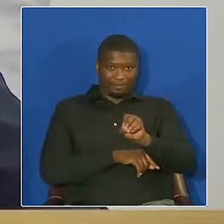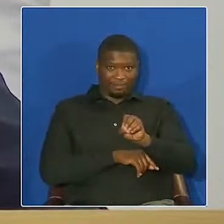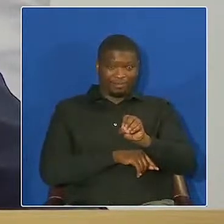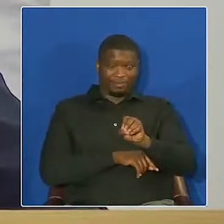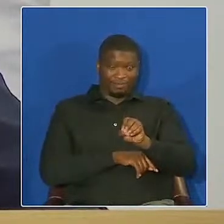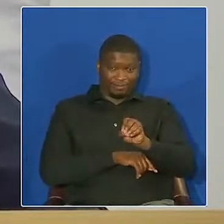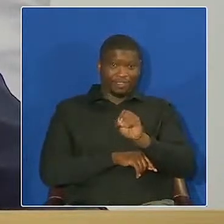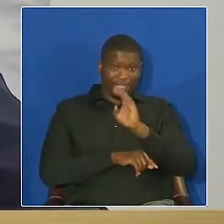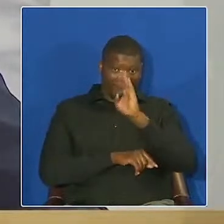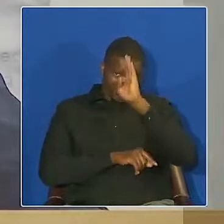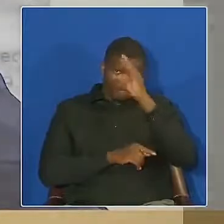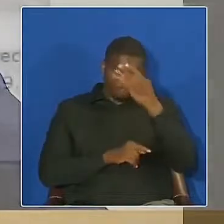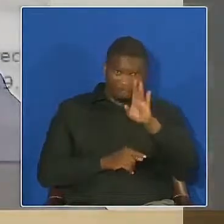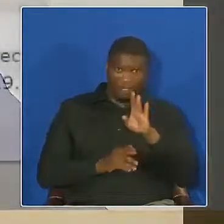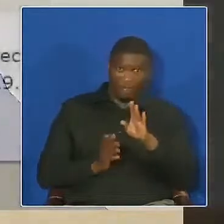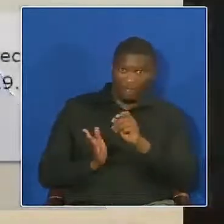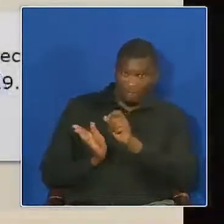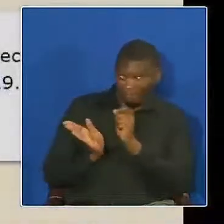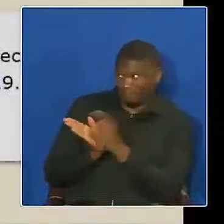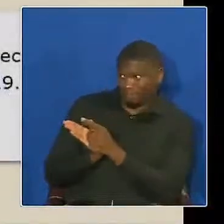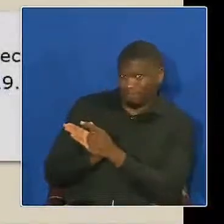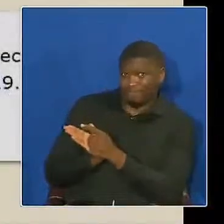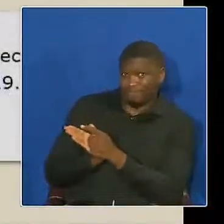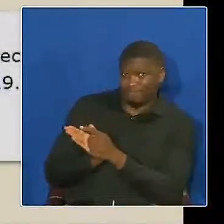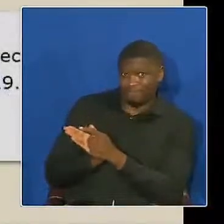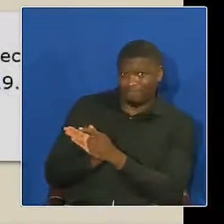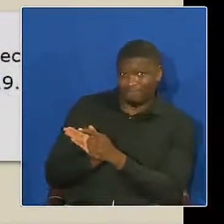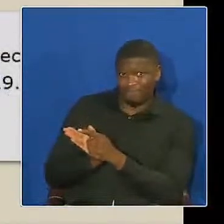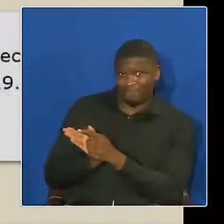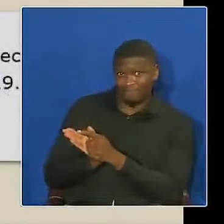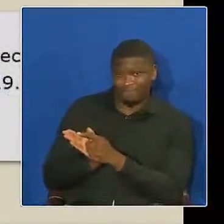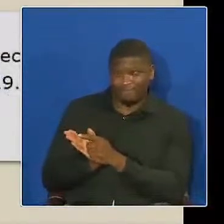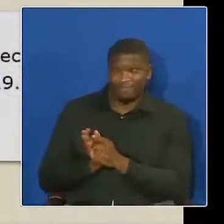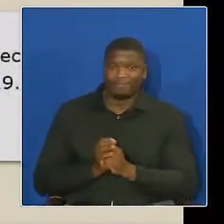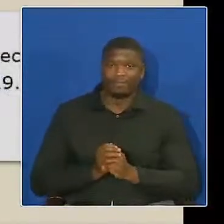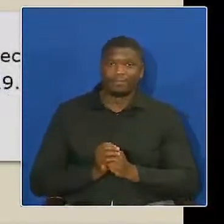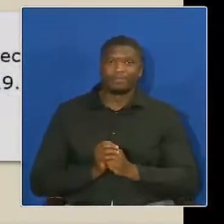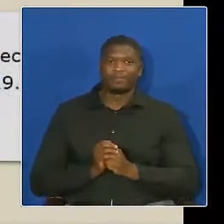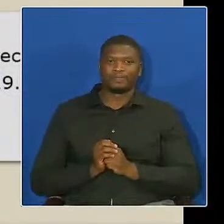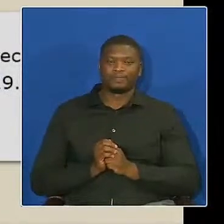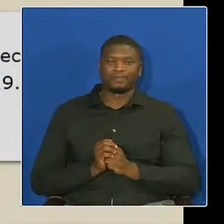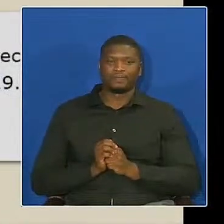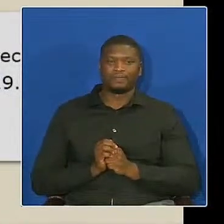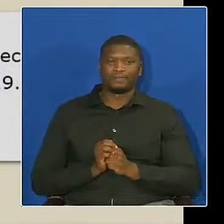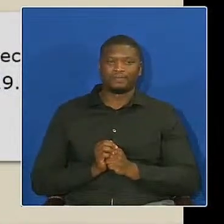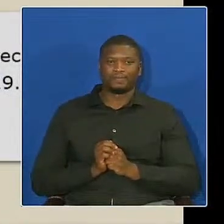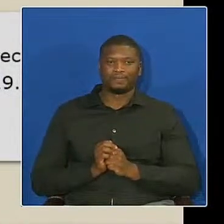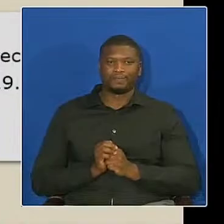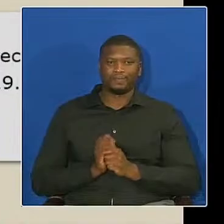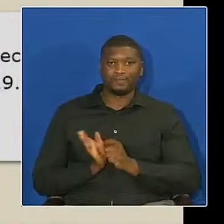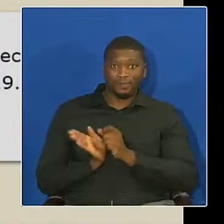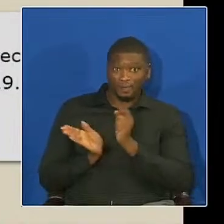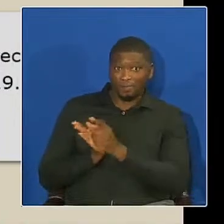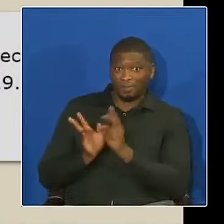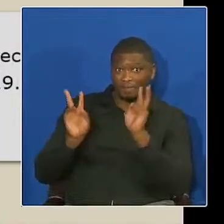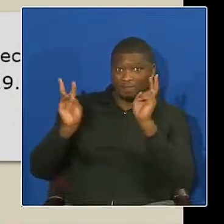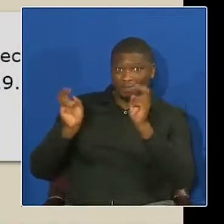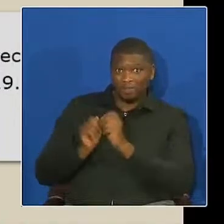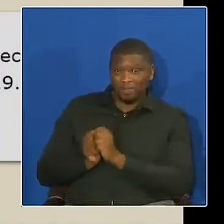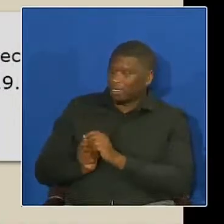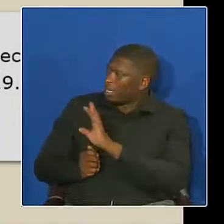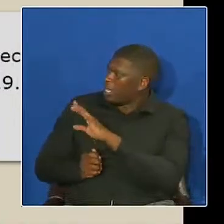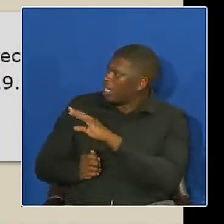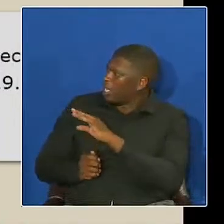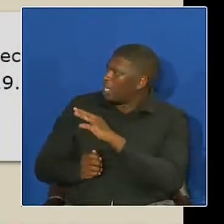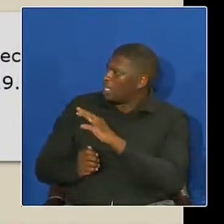Mr. Mokgotsi is writing a message to Mr. Matlala, which reads, "We can't